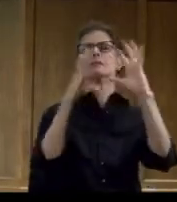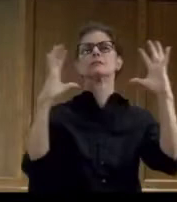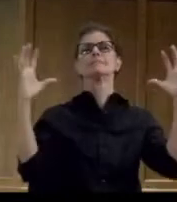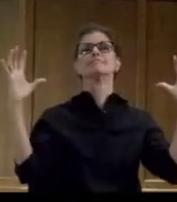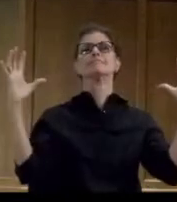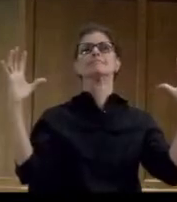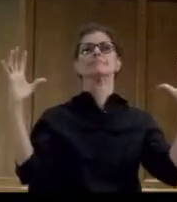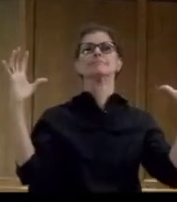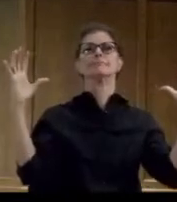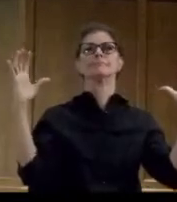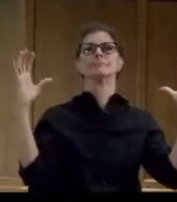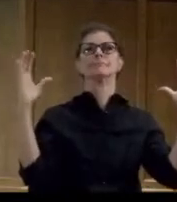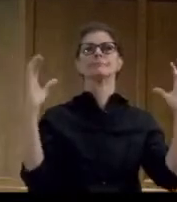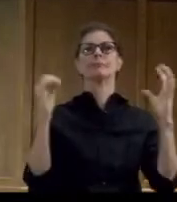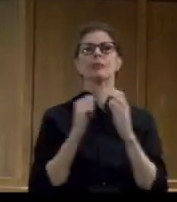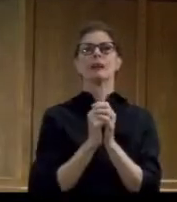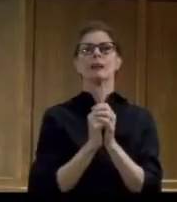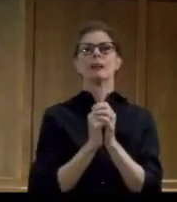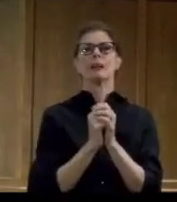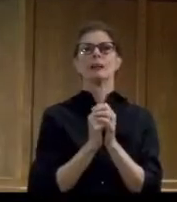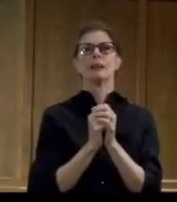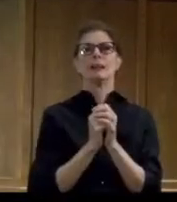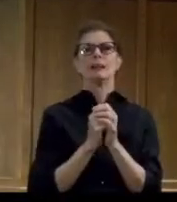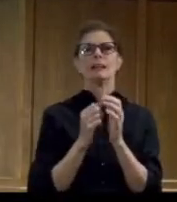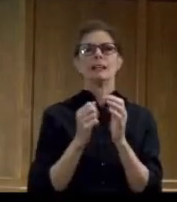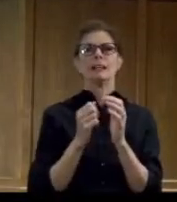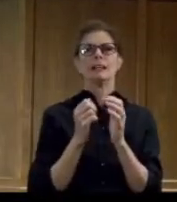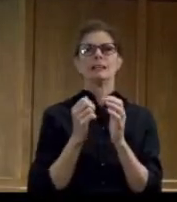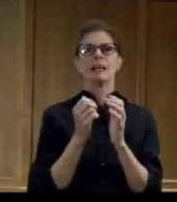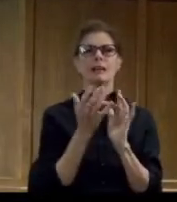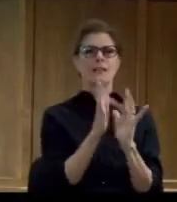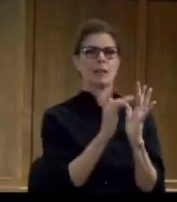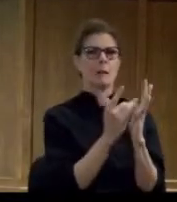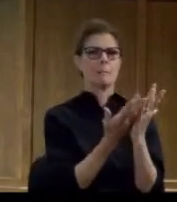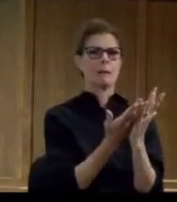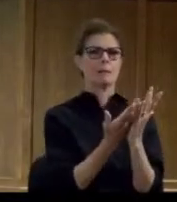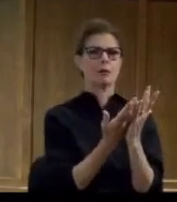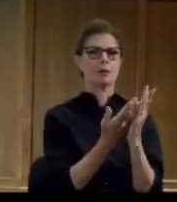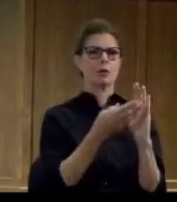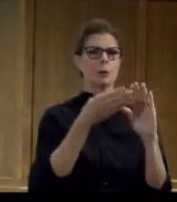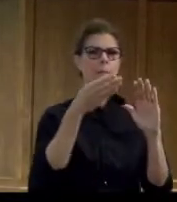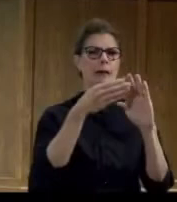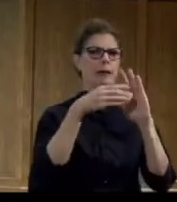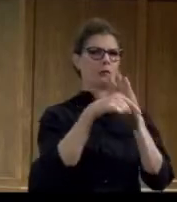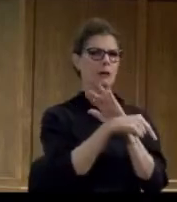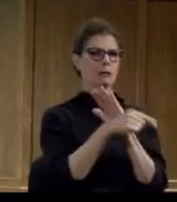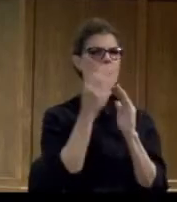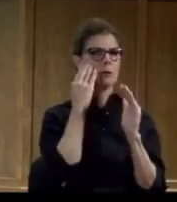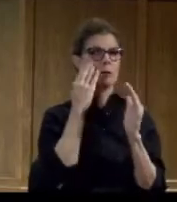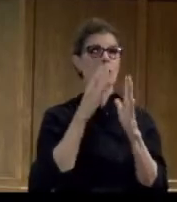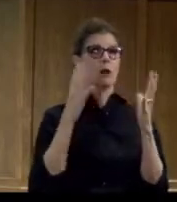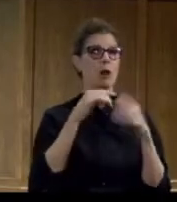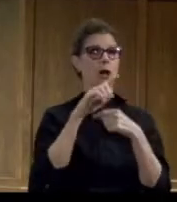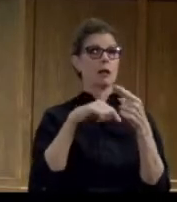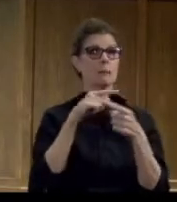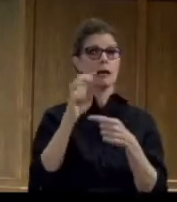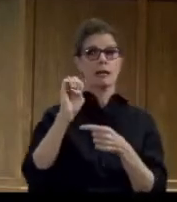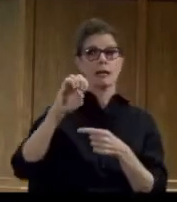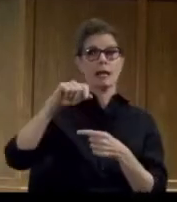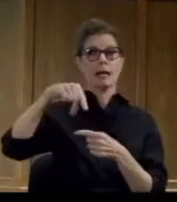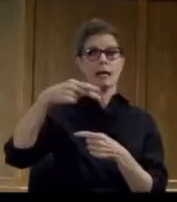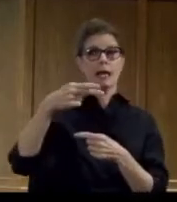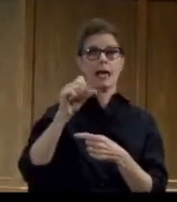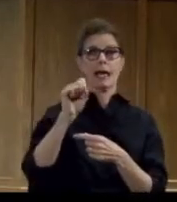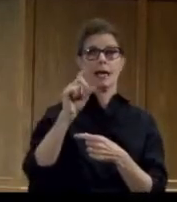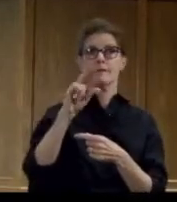this 6 a.m. basketball. We know a lot about Ephesus historically. It's this really big international city, lots